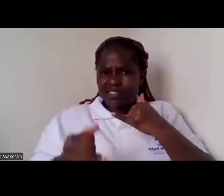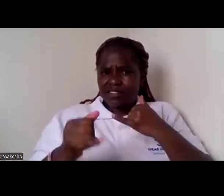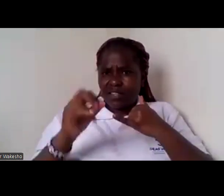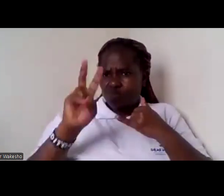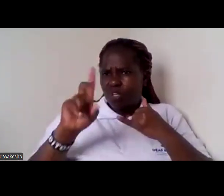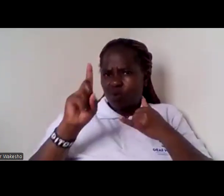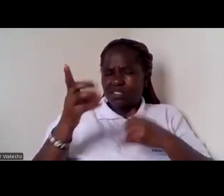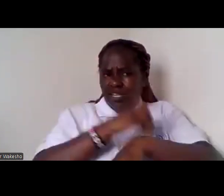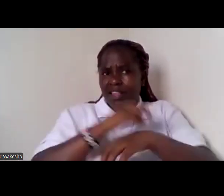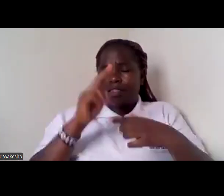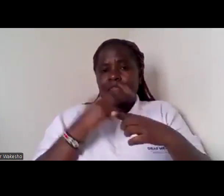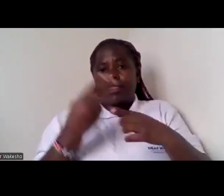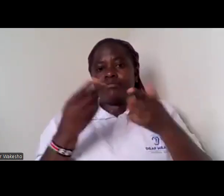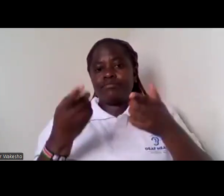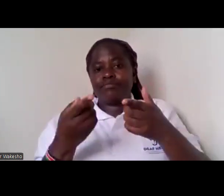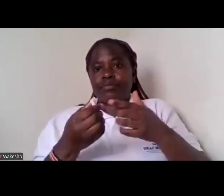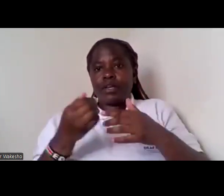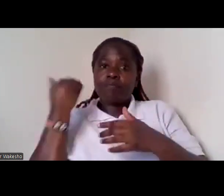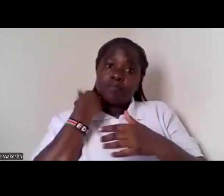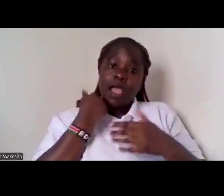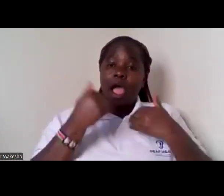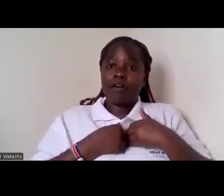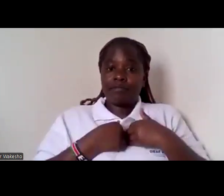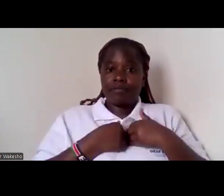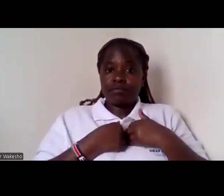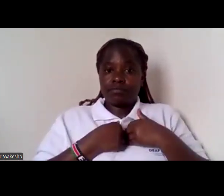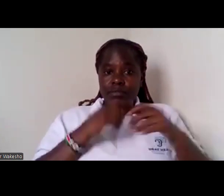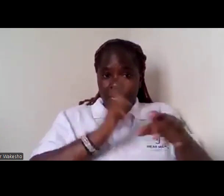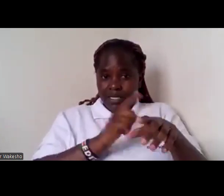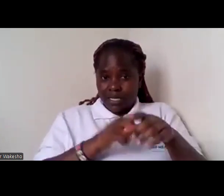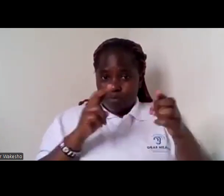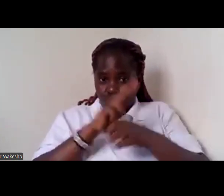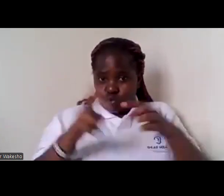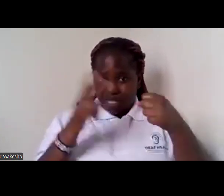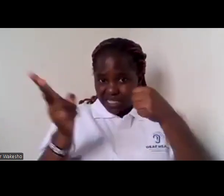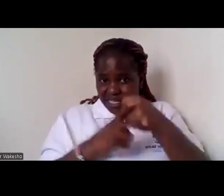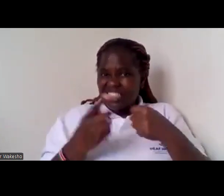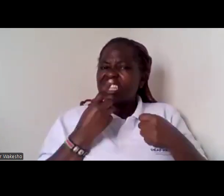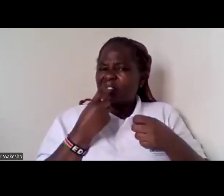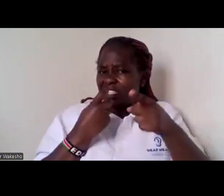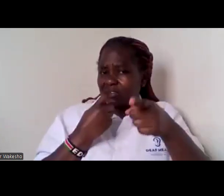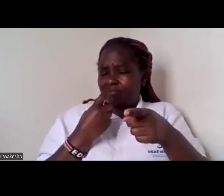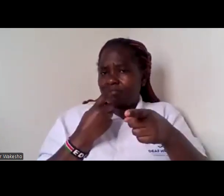get their periods during these 7 days when they are not on